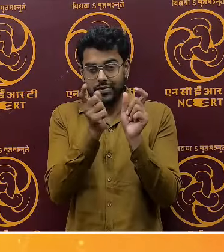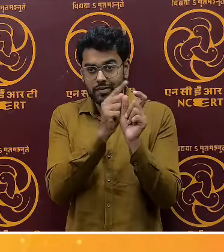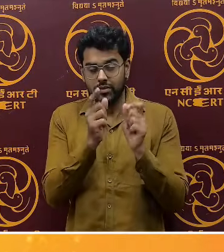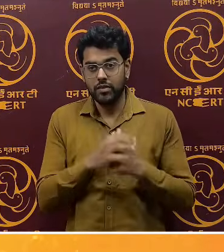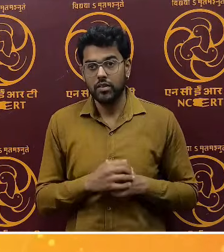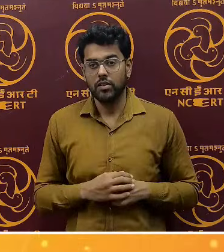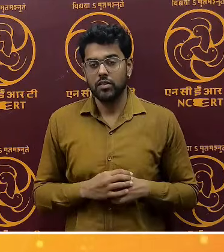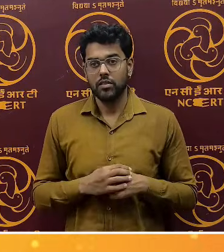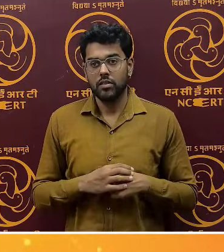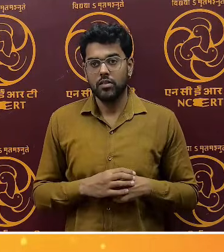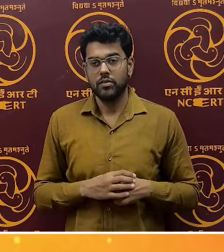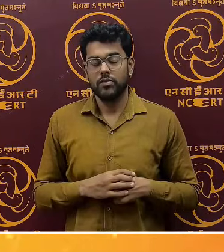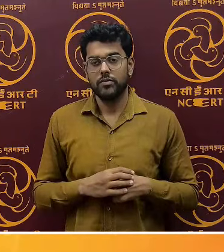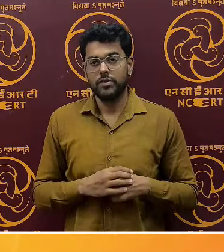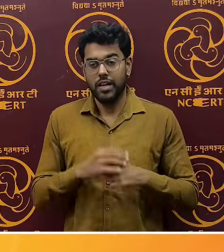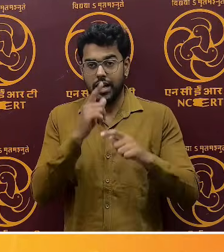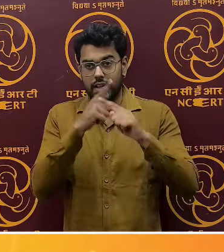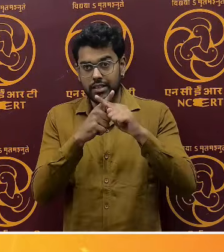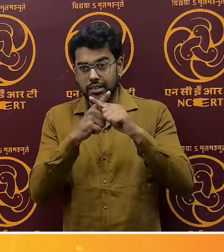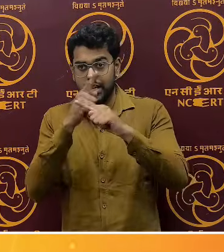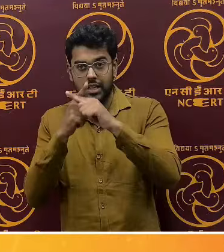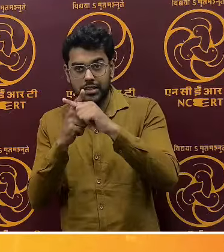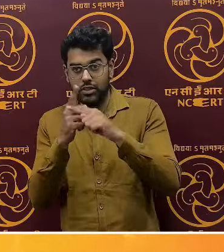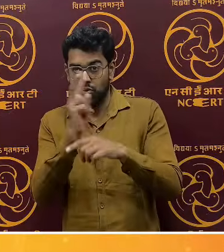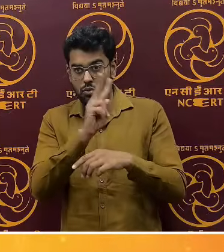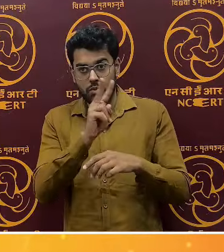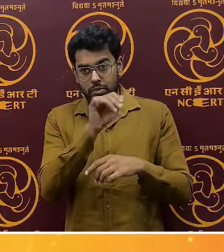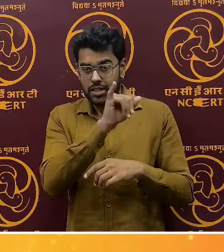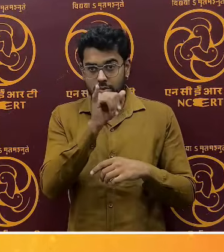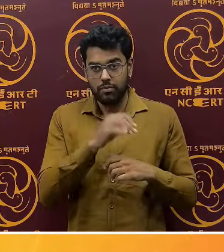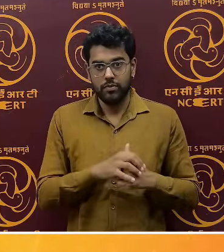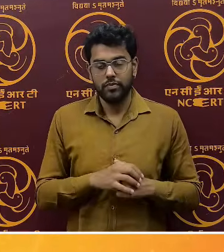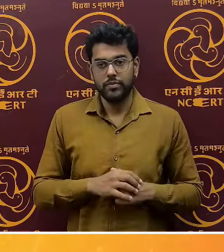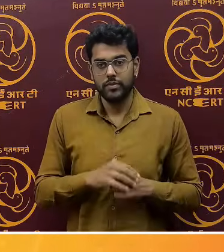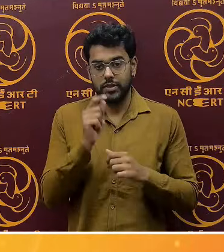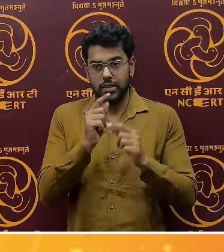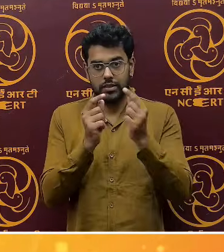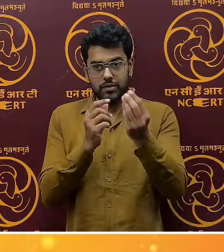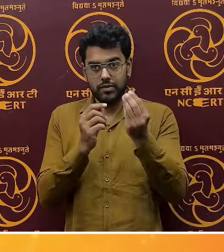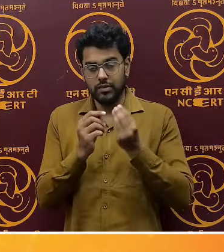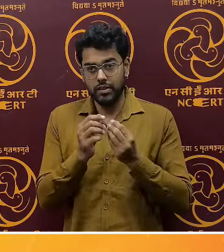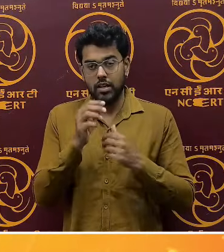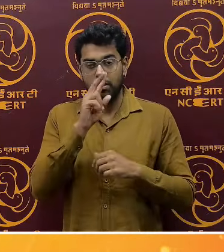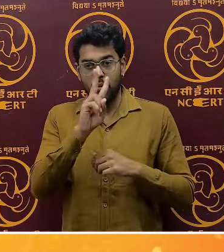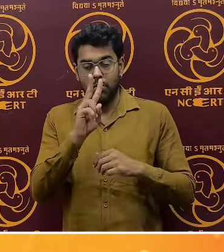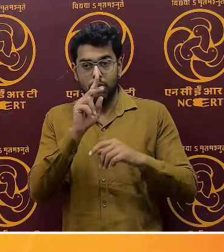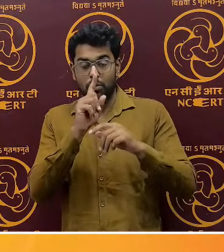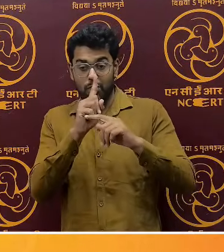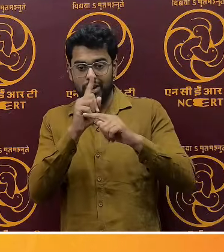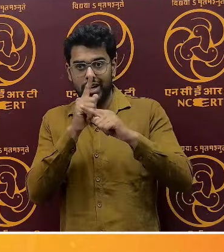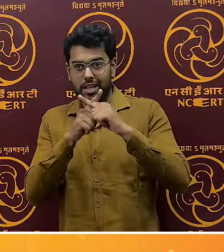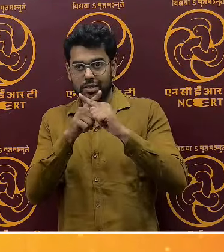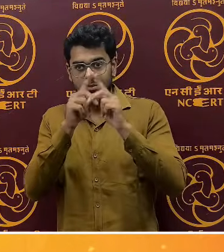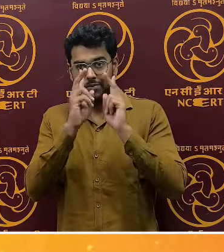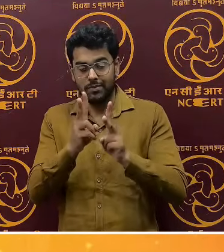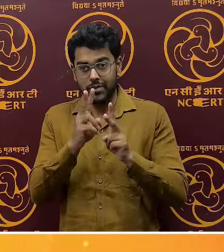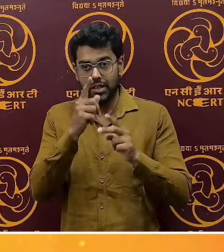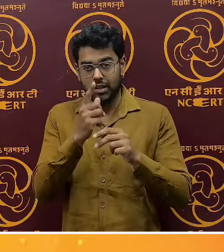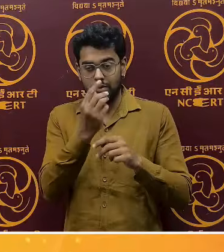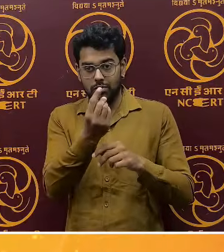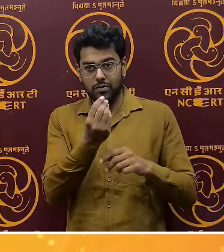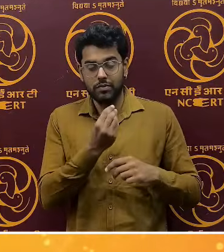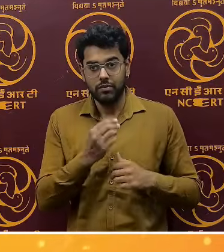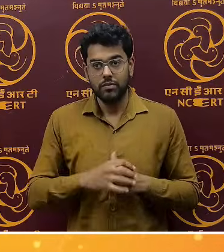can take x out. Here 1x will remain, and from here 1x has been taken